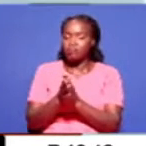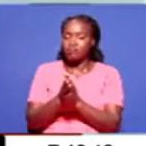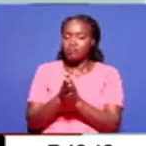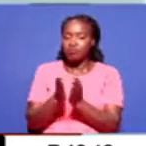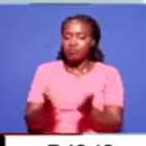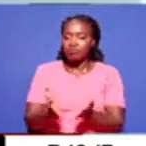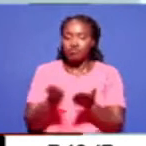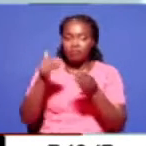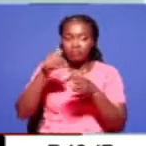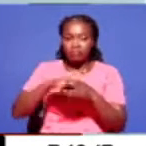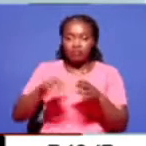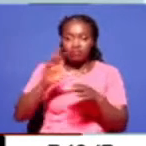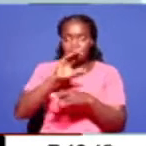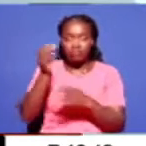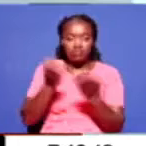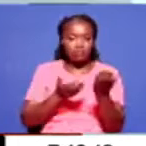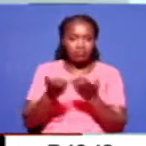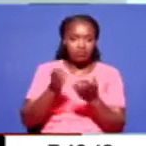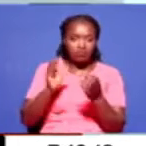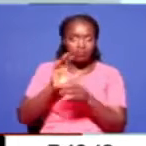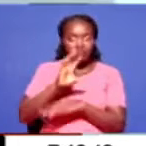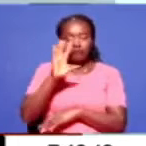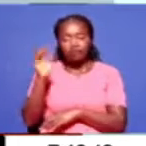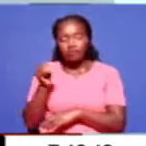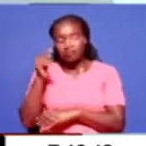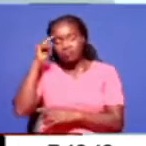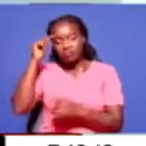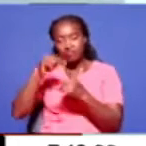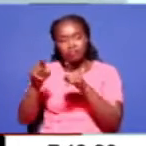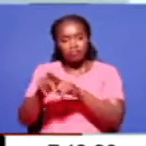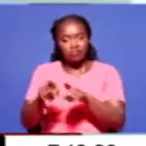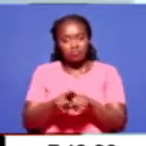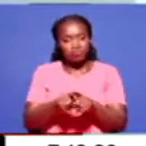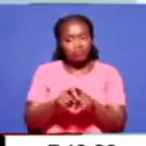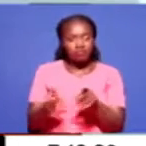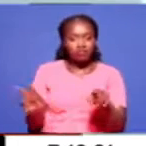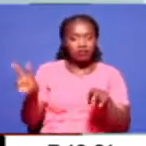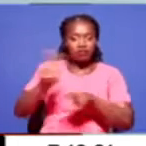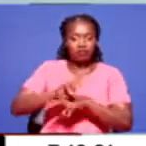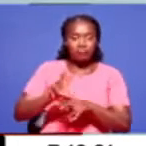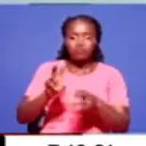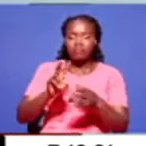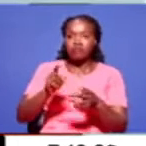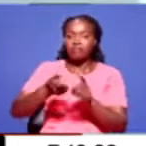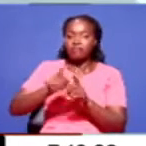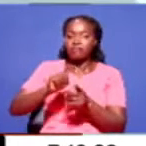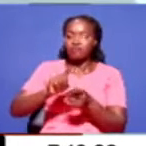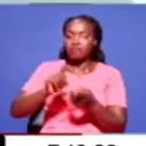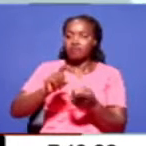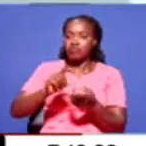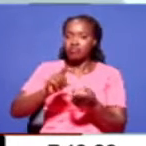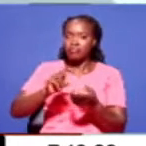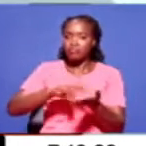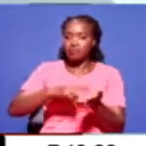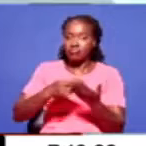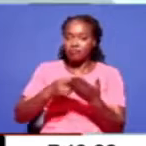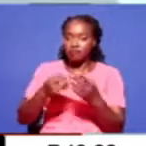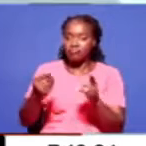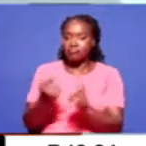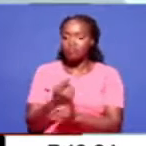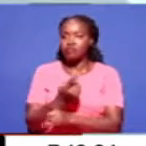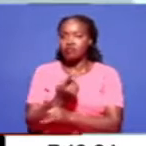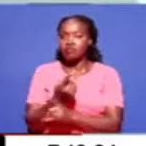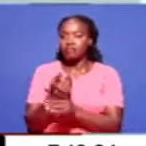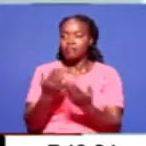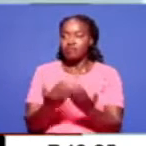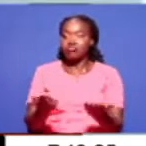trade. The continent aims to also value add to its resources and diversify its product range for both